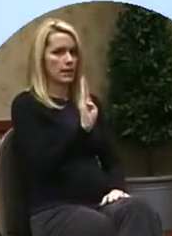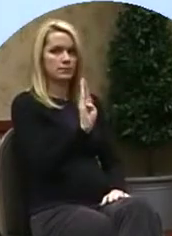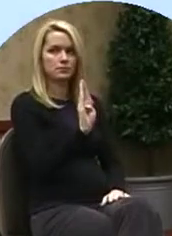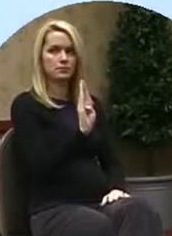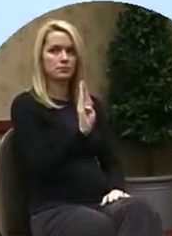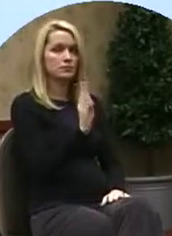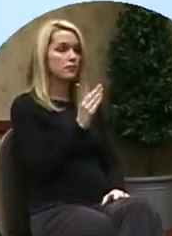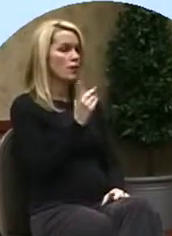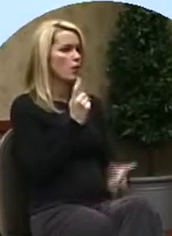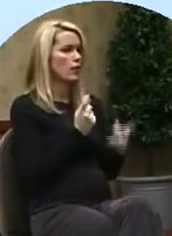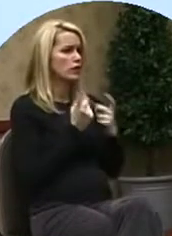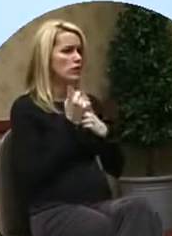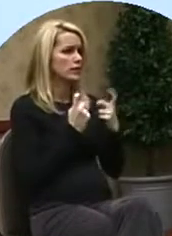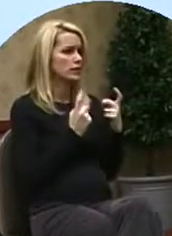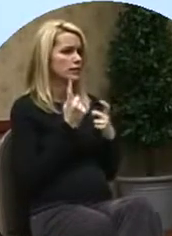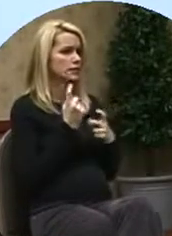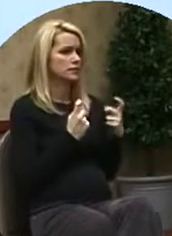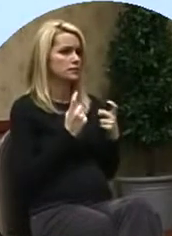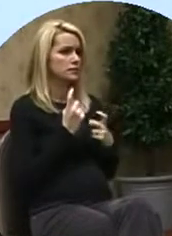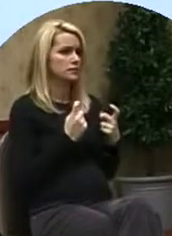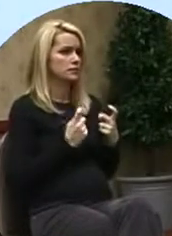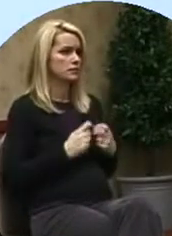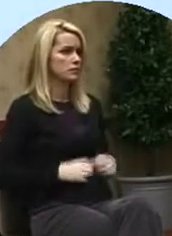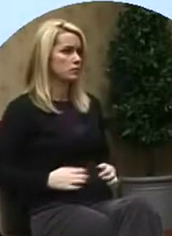Any questions about this?